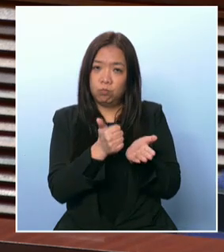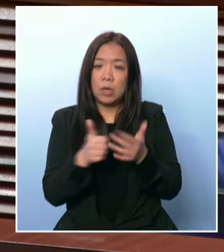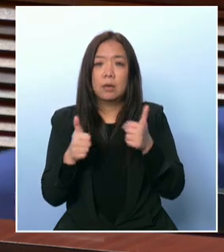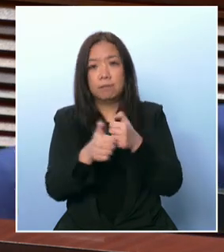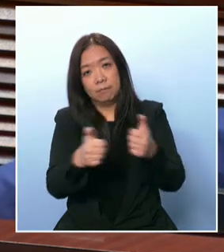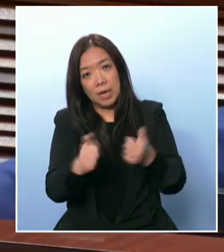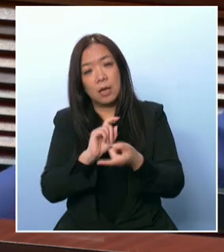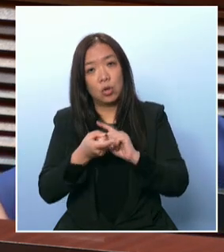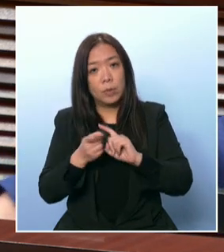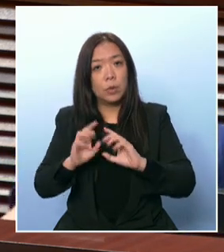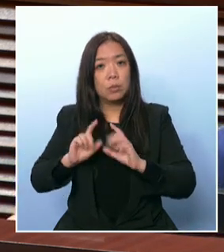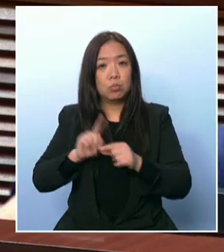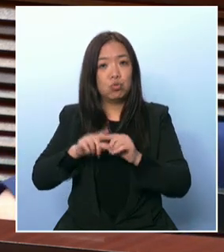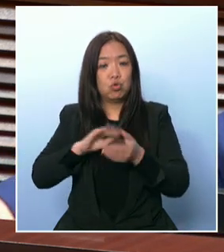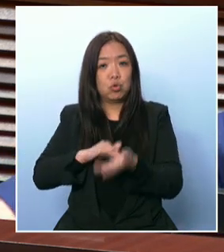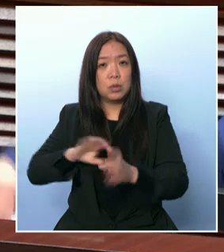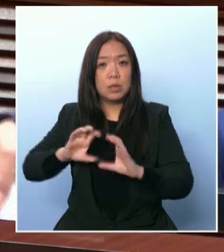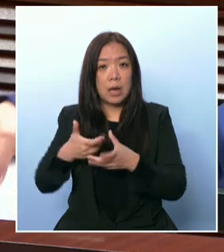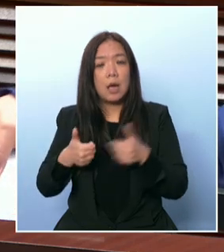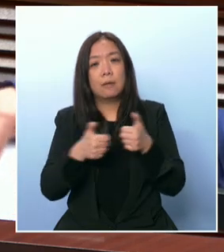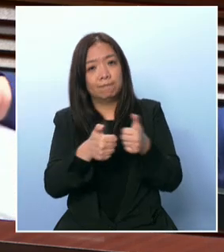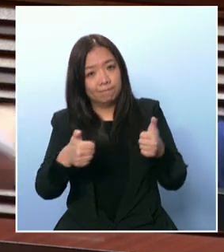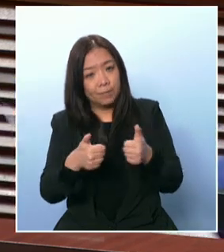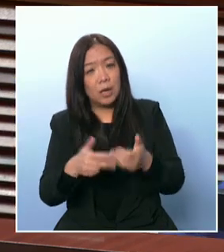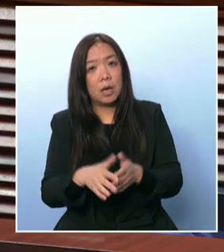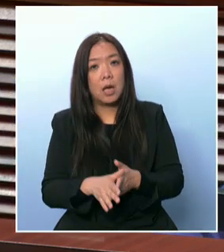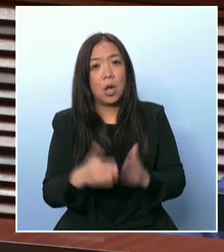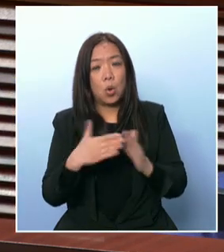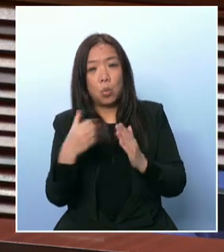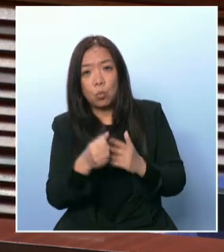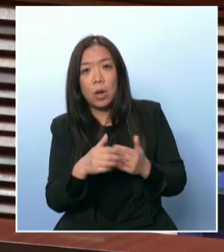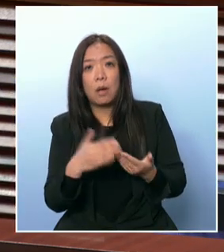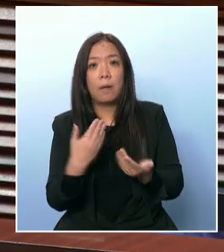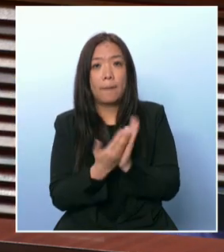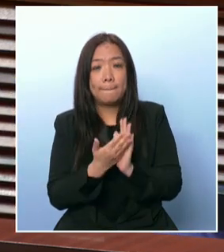medicine development. I want to thank the government on behalf of our trade.